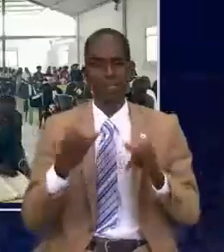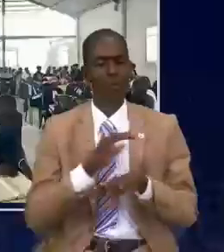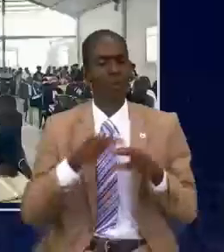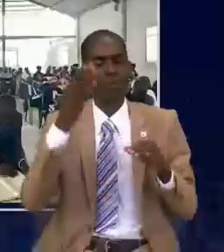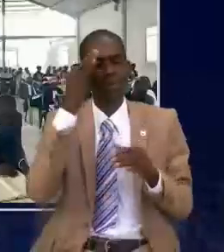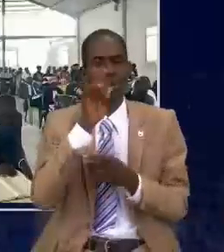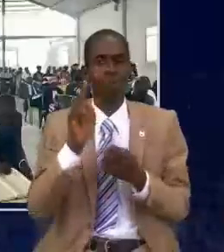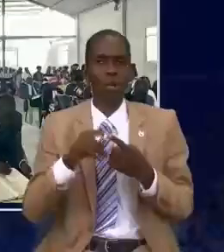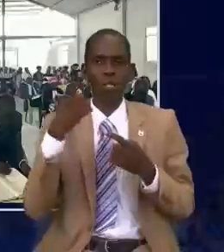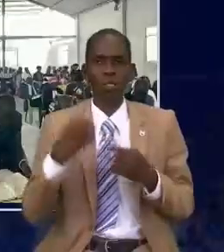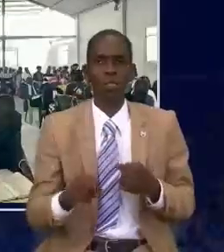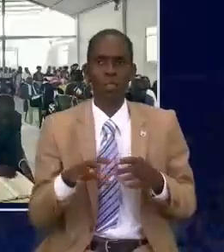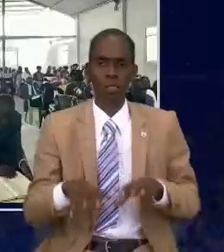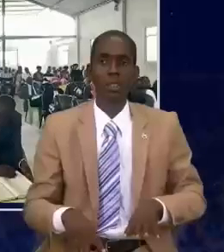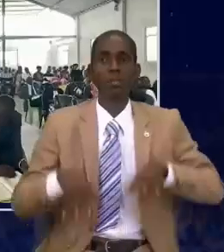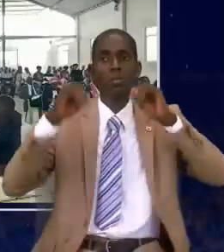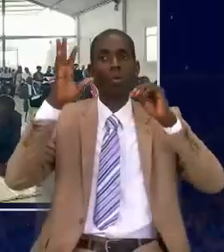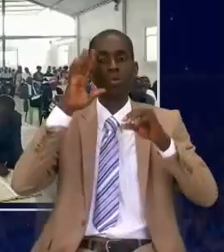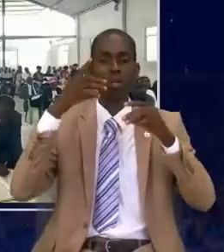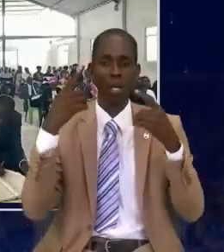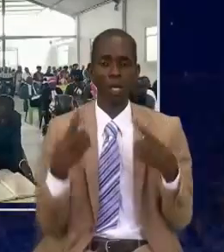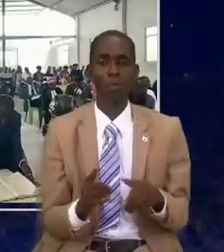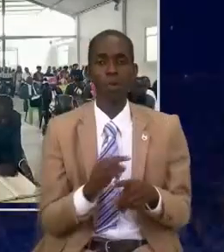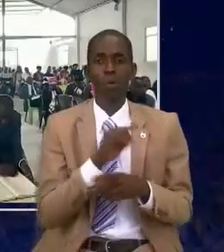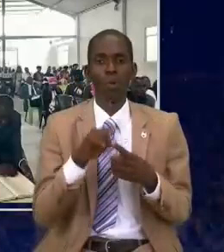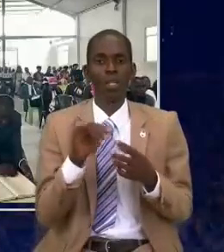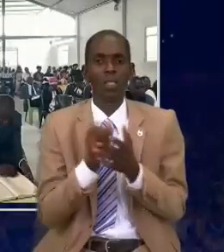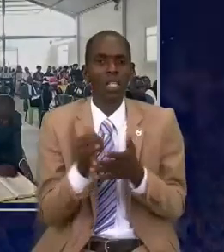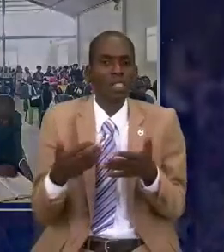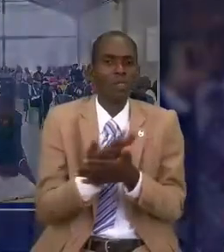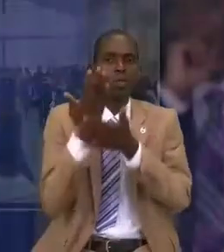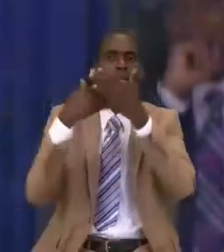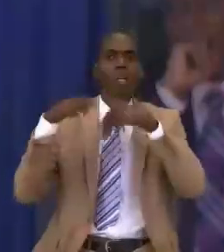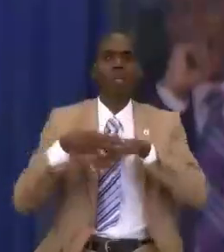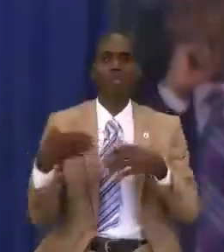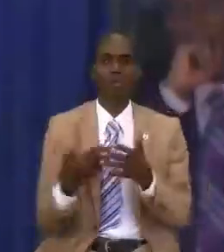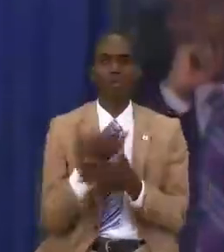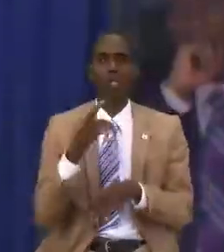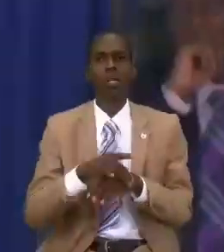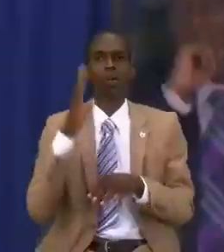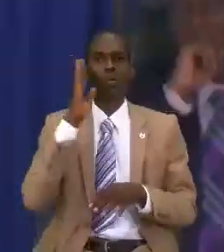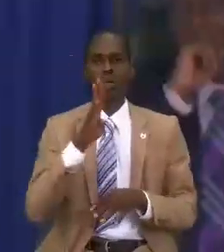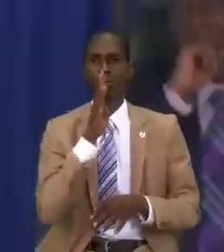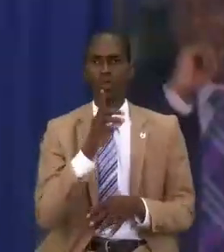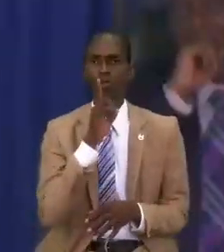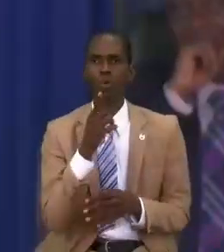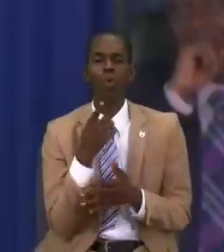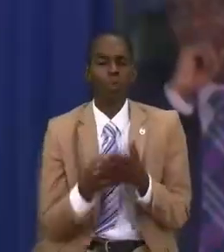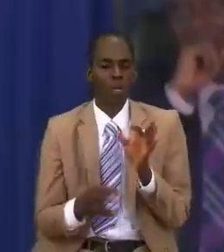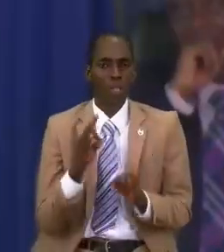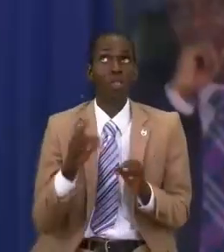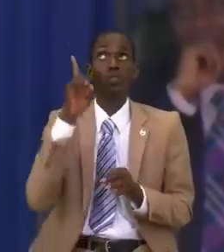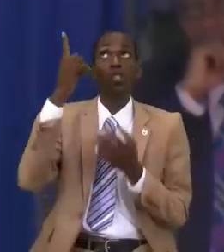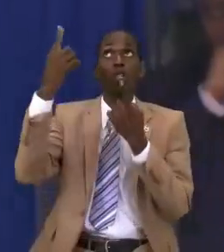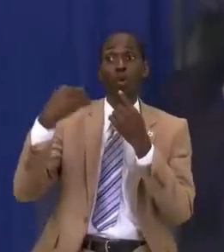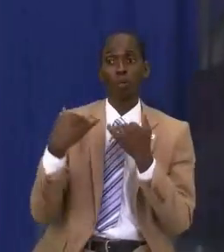new heavens and new earth will be a reality. What if it comes today and you're still playing religious game? What if it comes